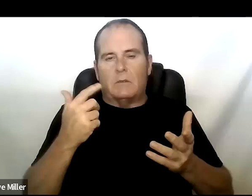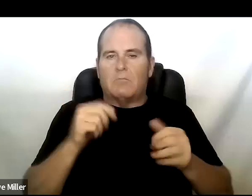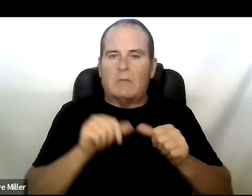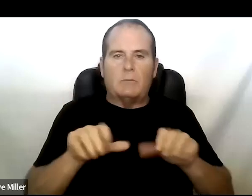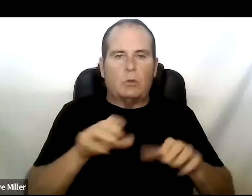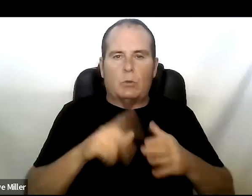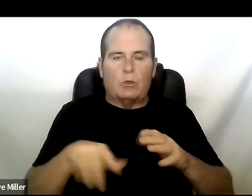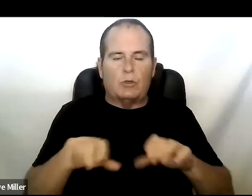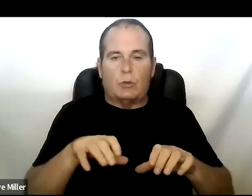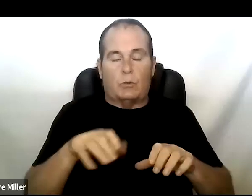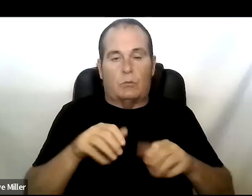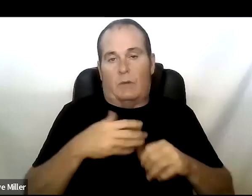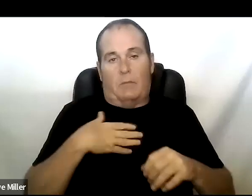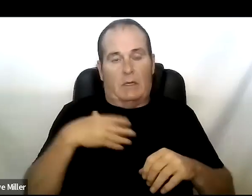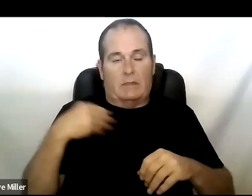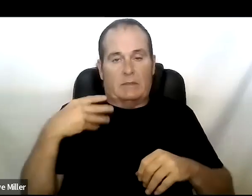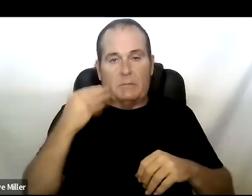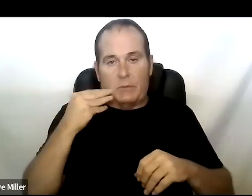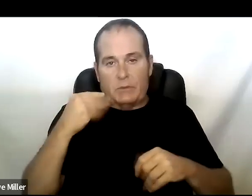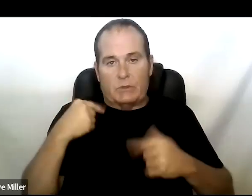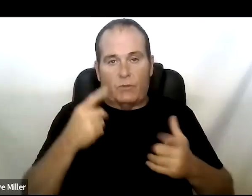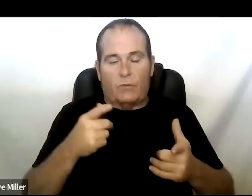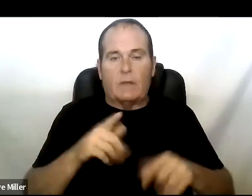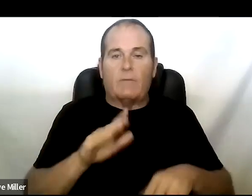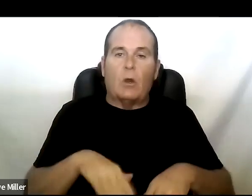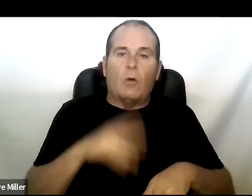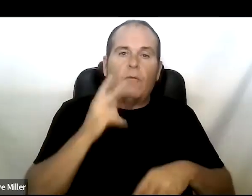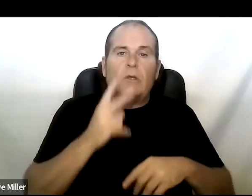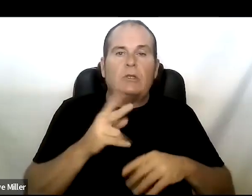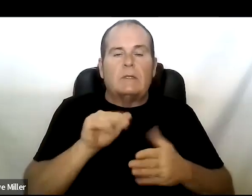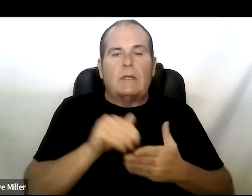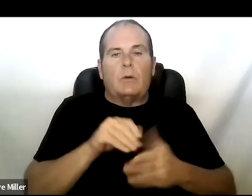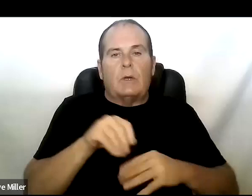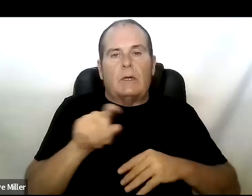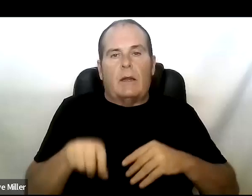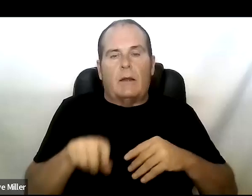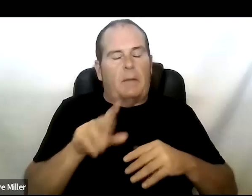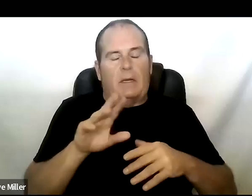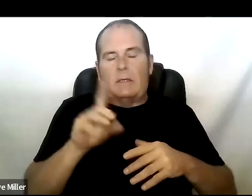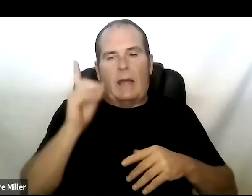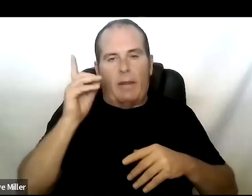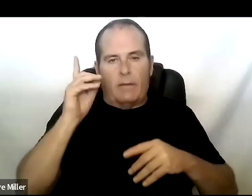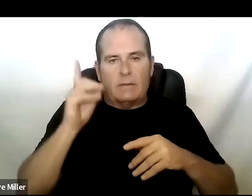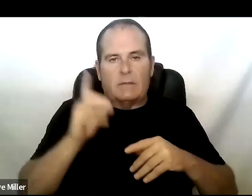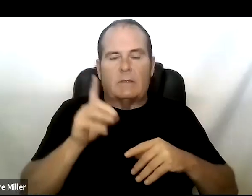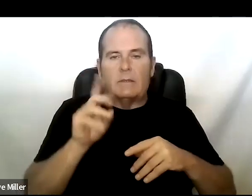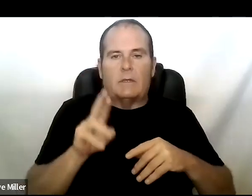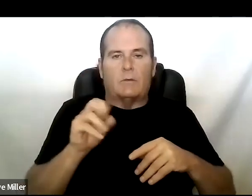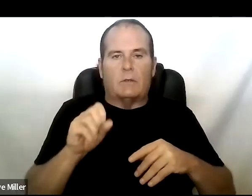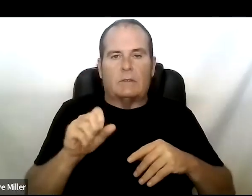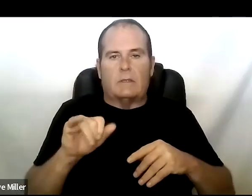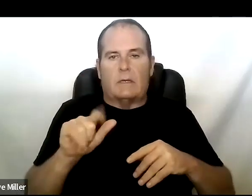far as my experience, there's a low vision center in Dallas. I think his name is Dr. Selico,